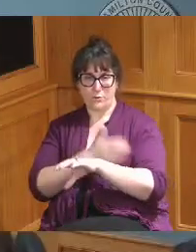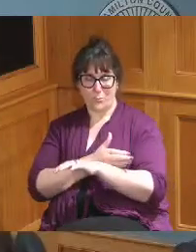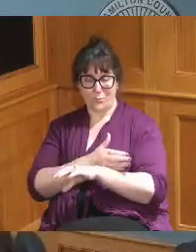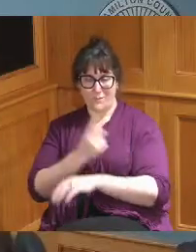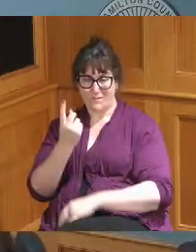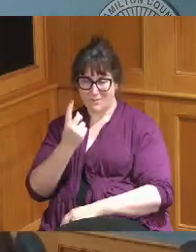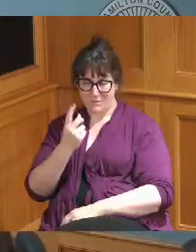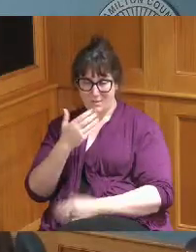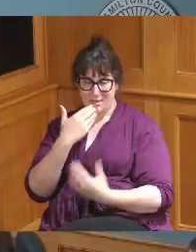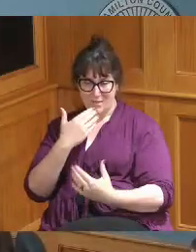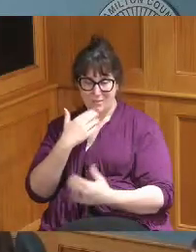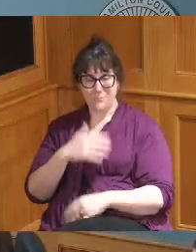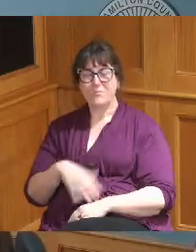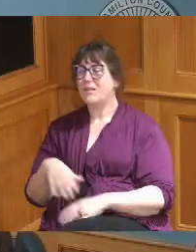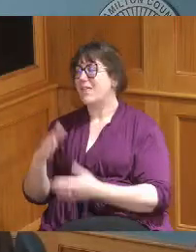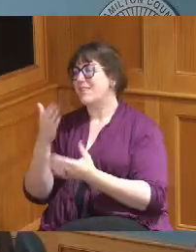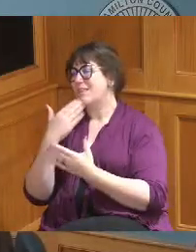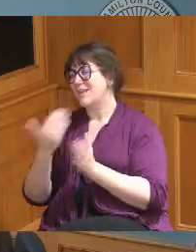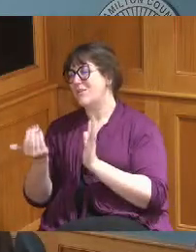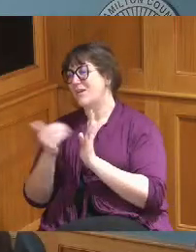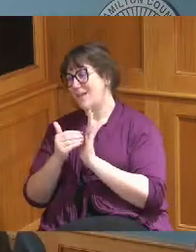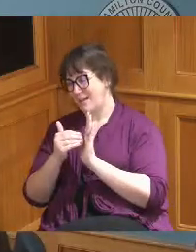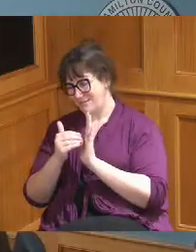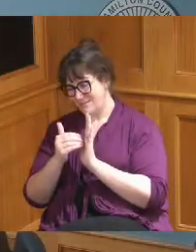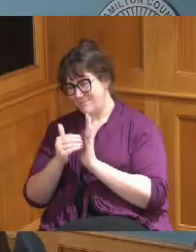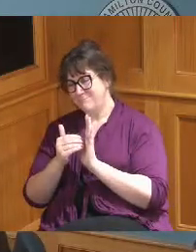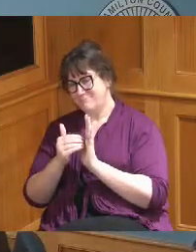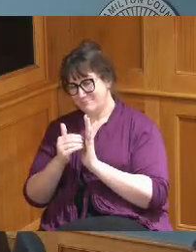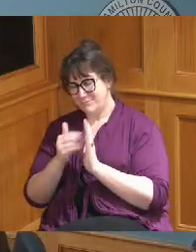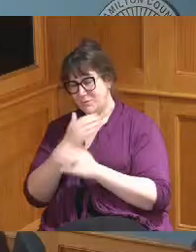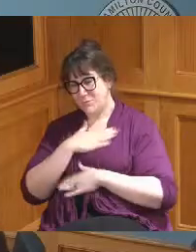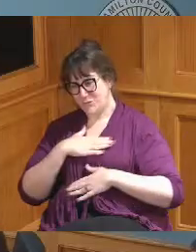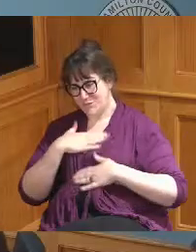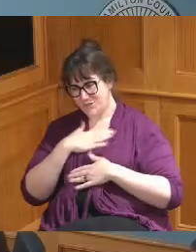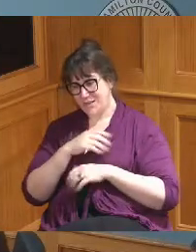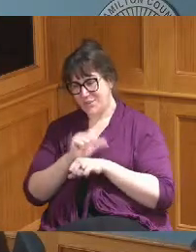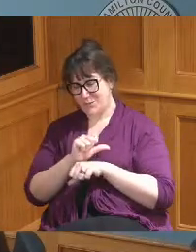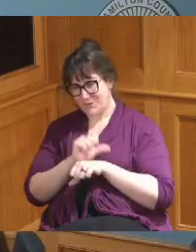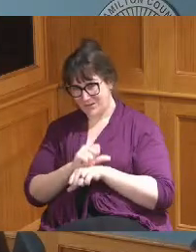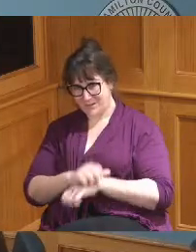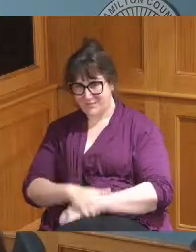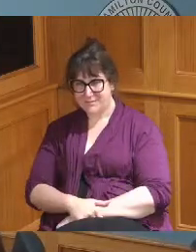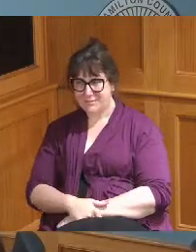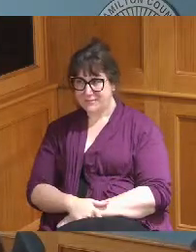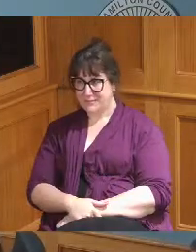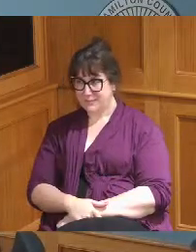Thank you. Thank you again for being here. Thanks to all four of you. Appreciate it.